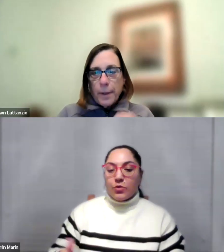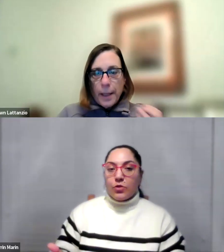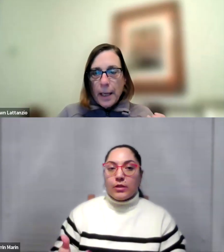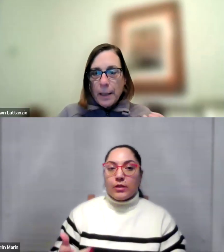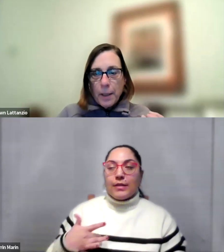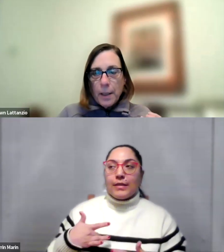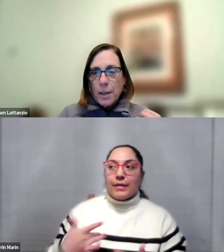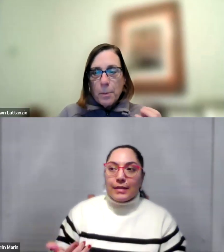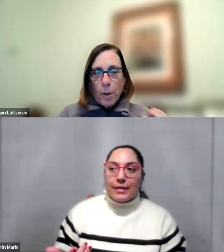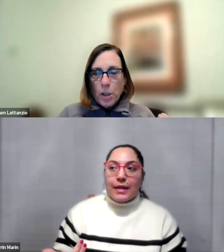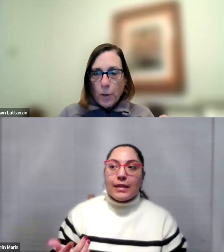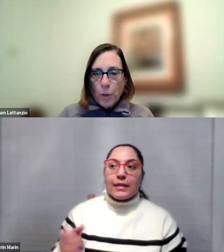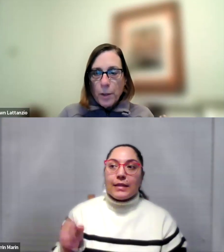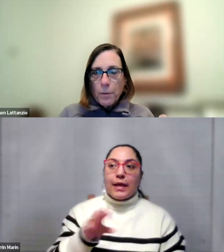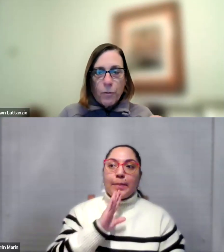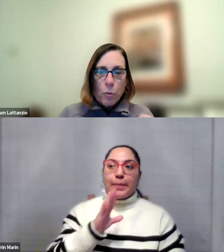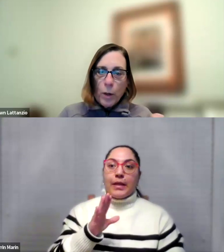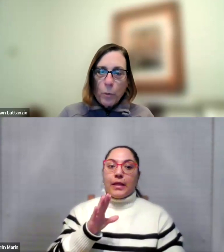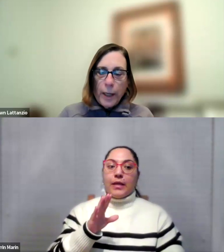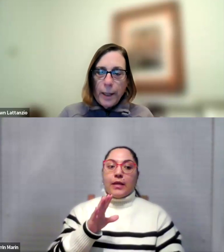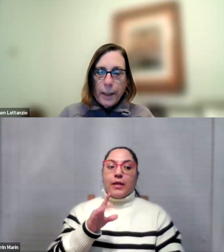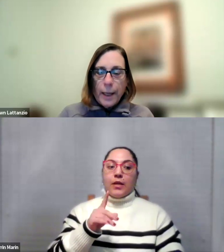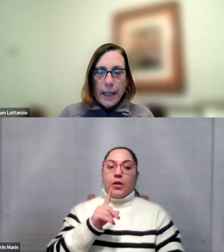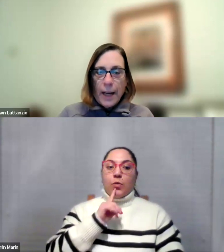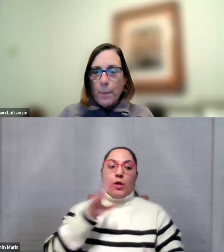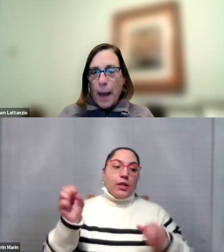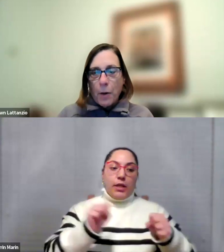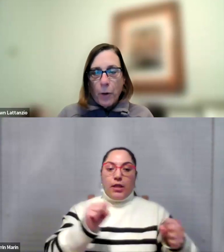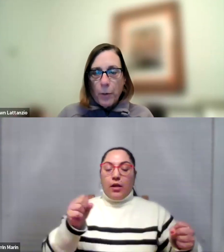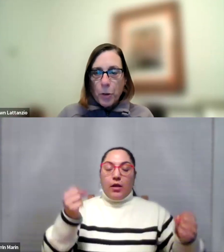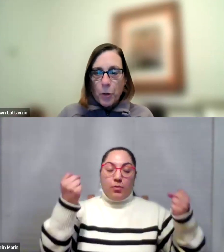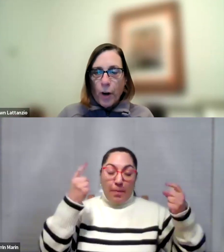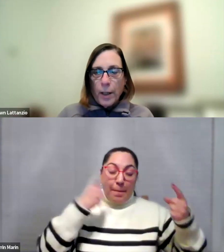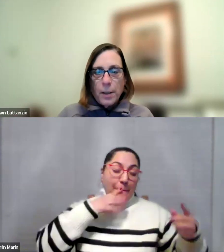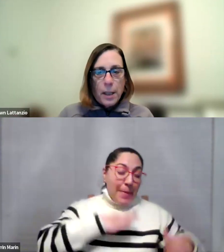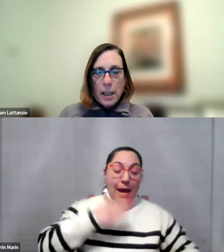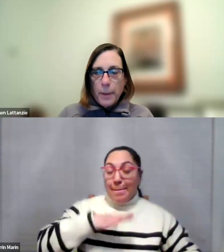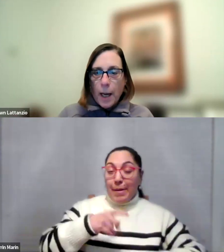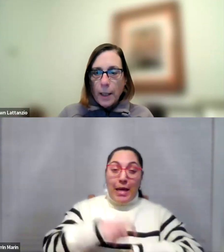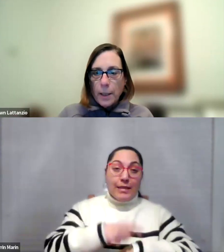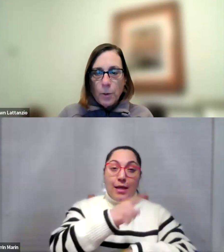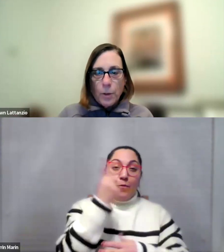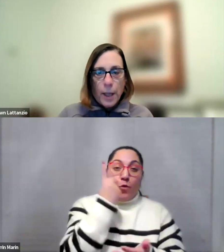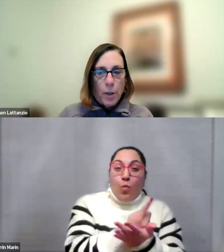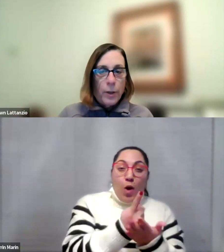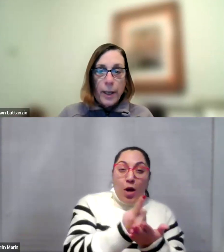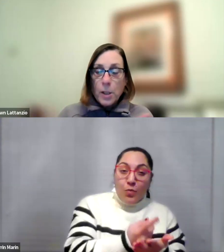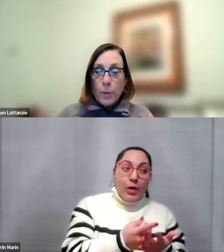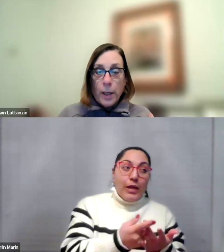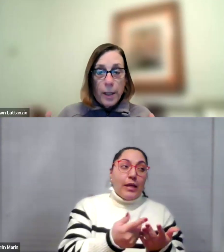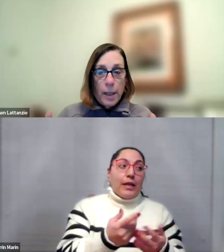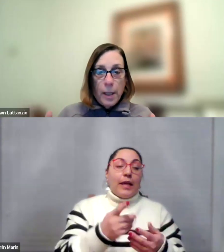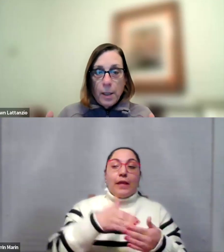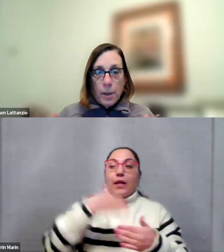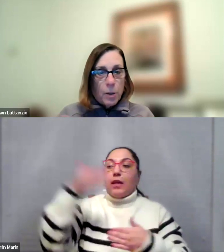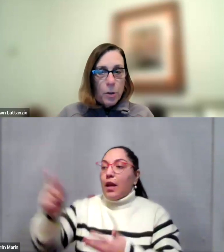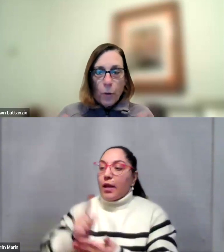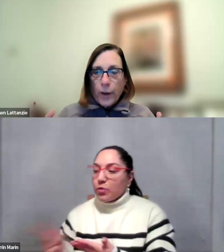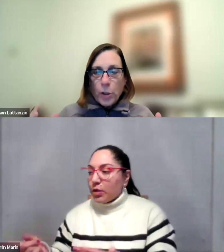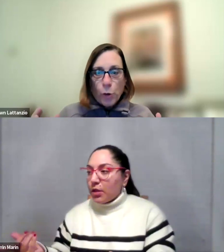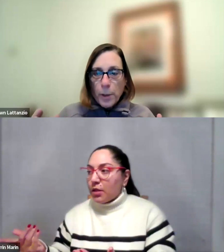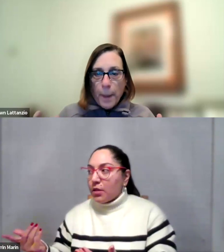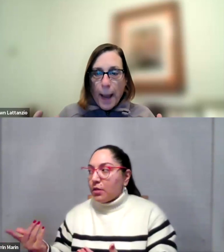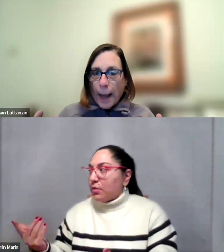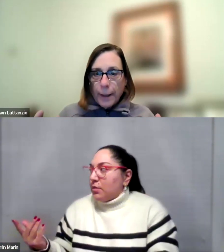things they can be explosive for 1 week, and they could have a bad week with their friends, and they can be highly suicidal. And the next week,